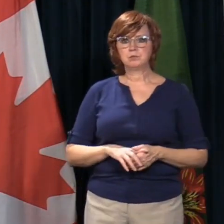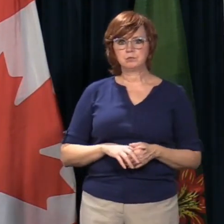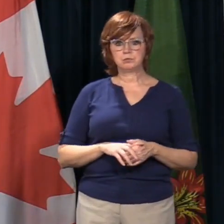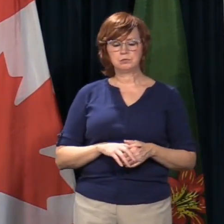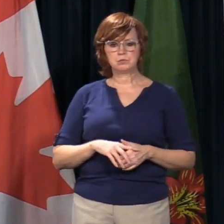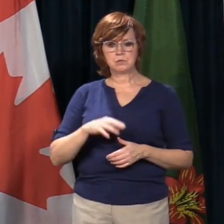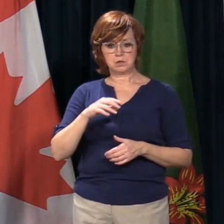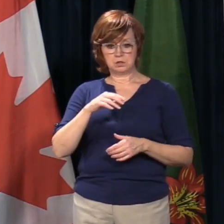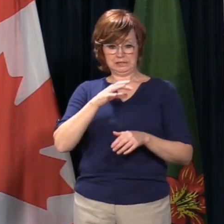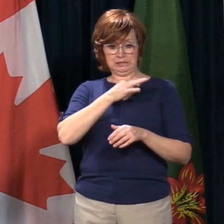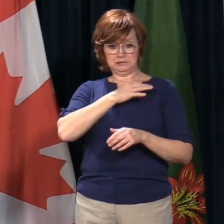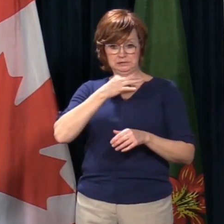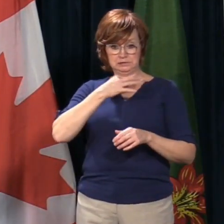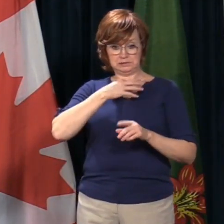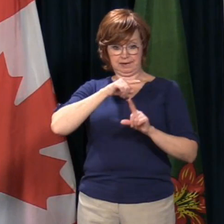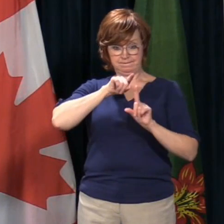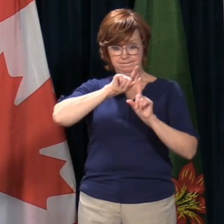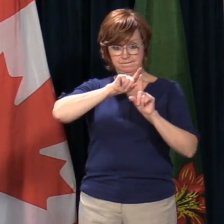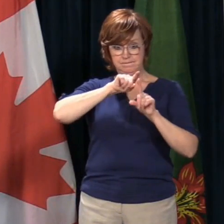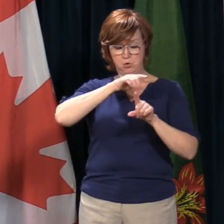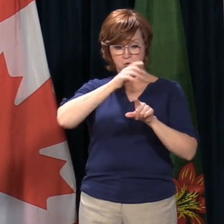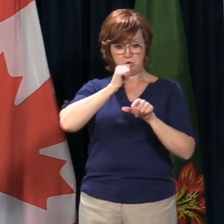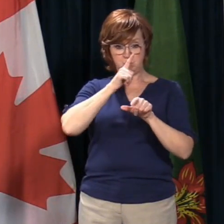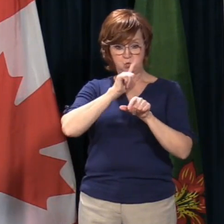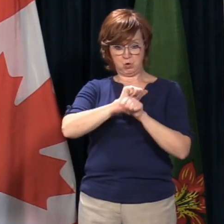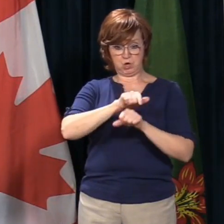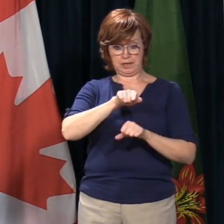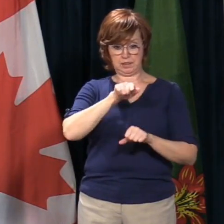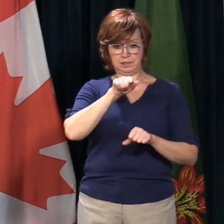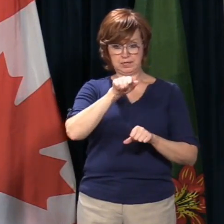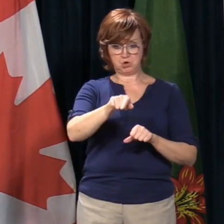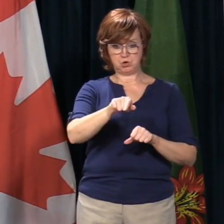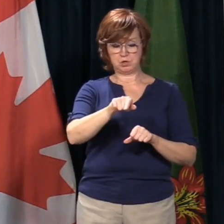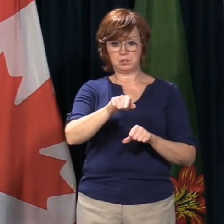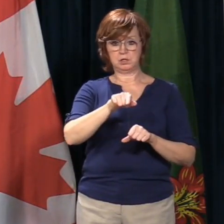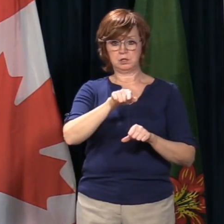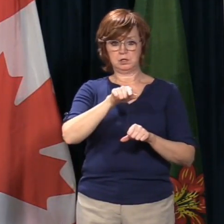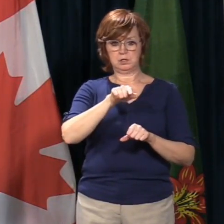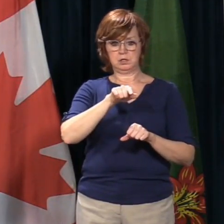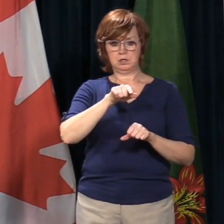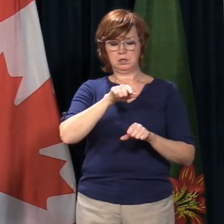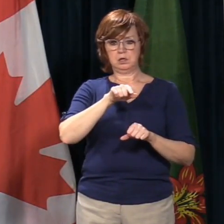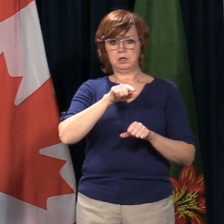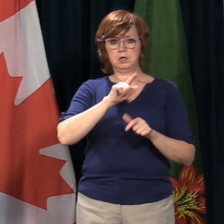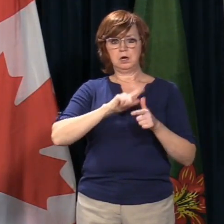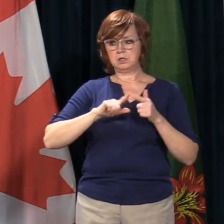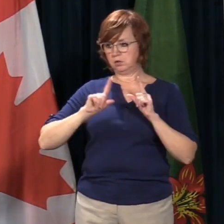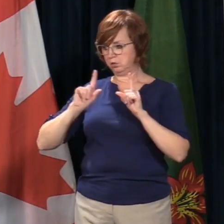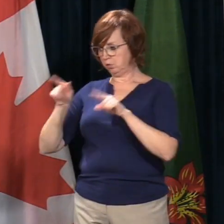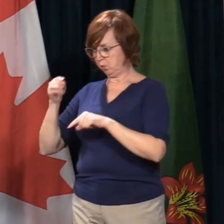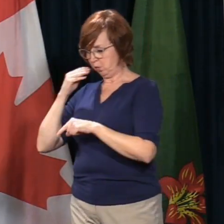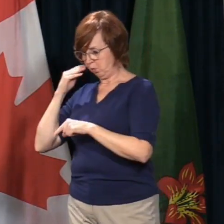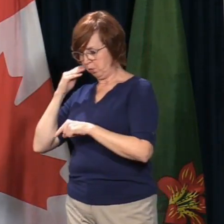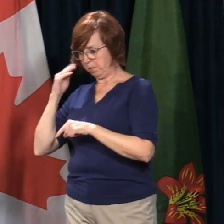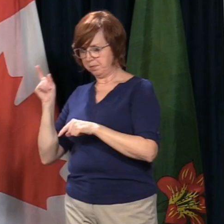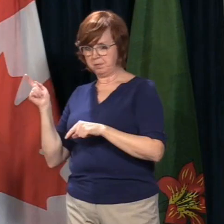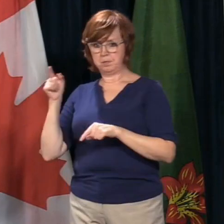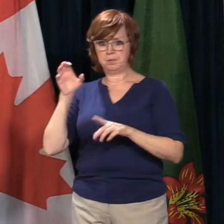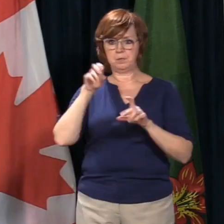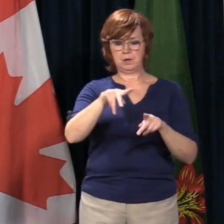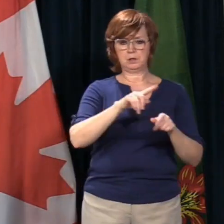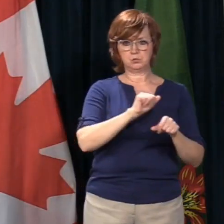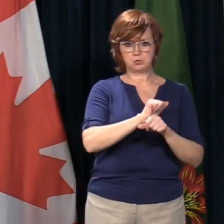testing done when they come home, but staff members are being healthy when they come back to work, because we do